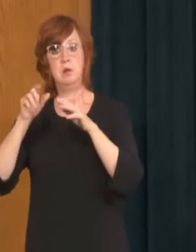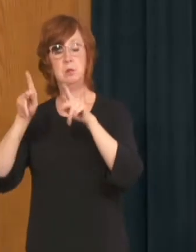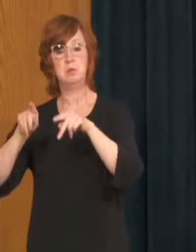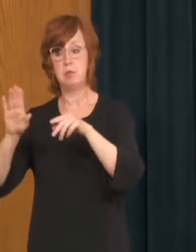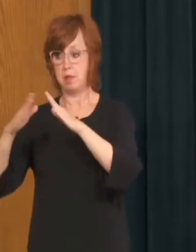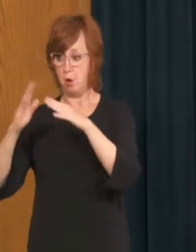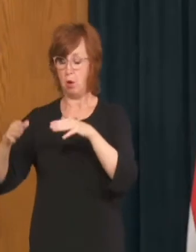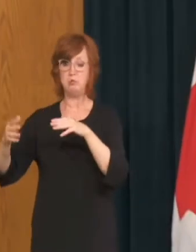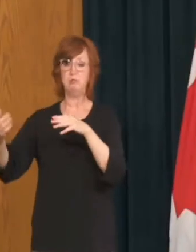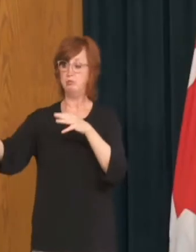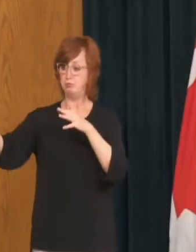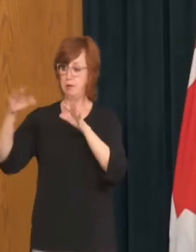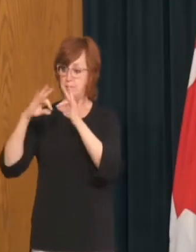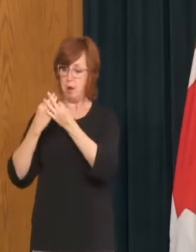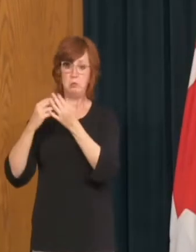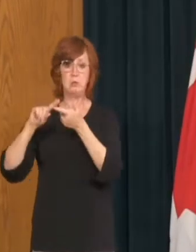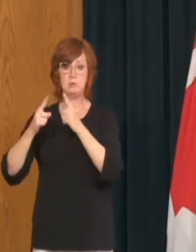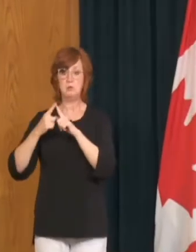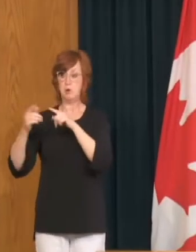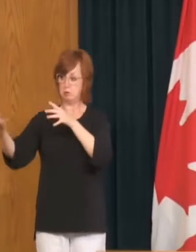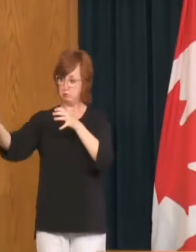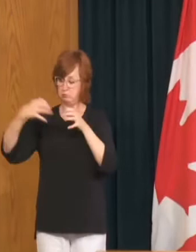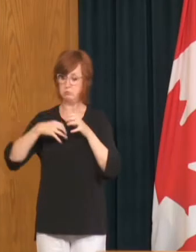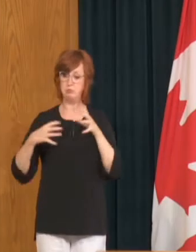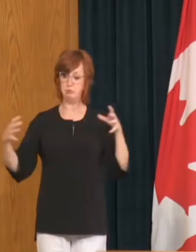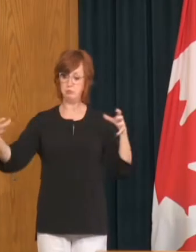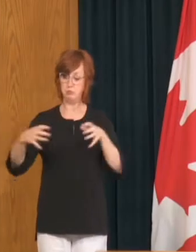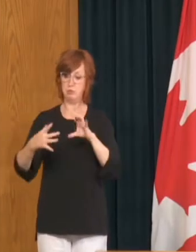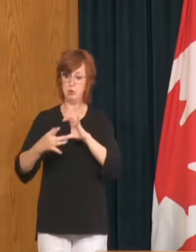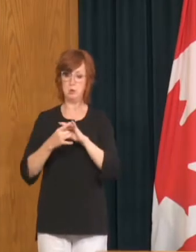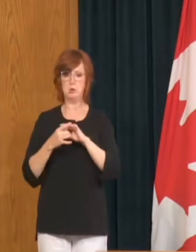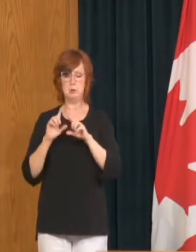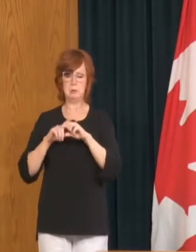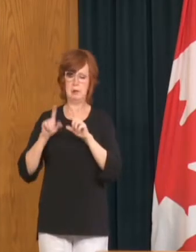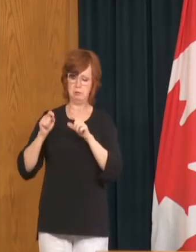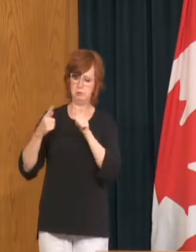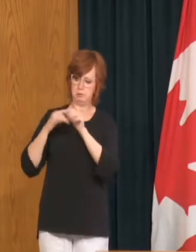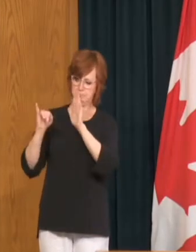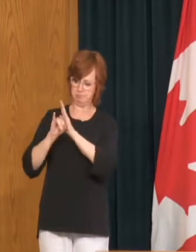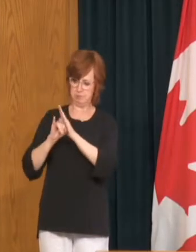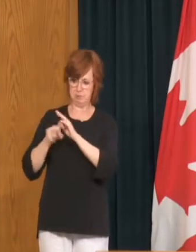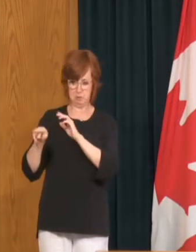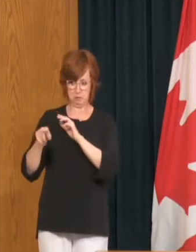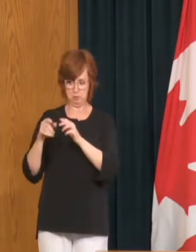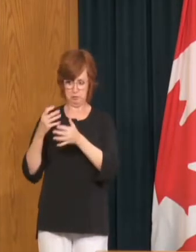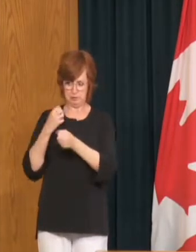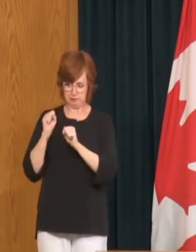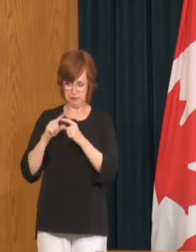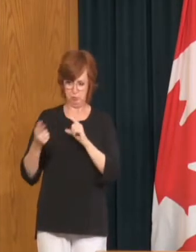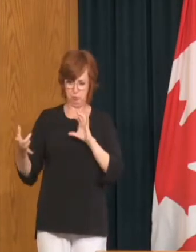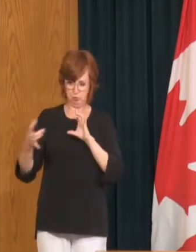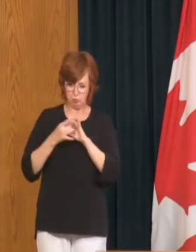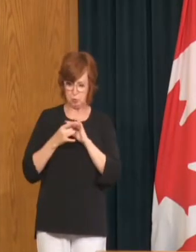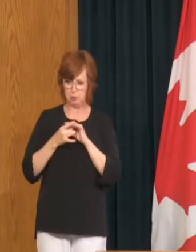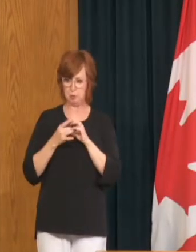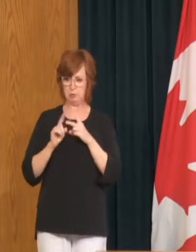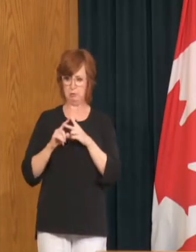see cases emerge in settings where in the past there were no cases, and right now I think there's a bit of